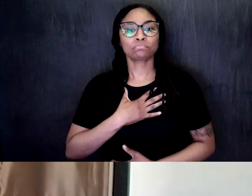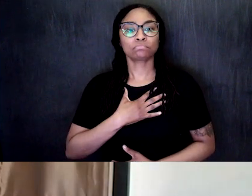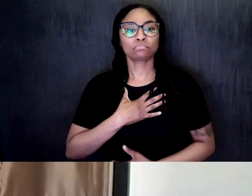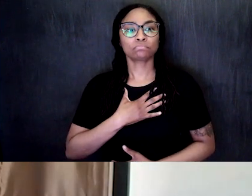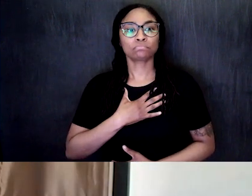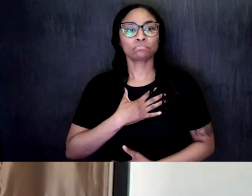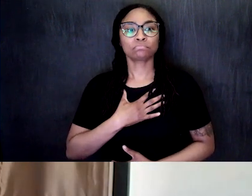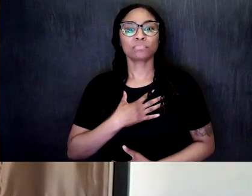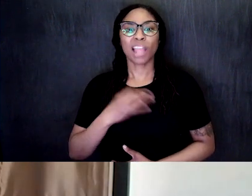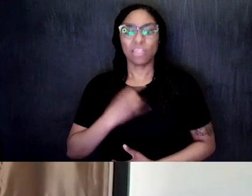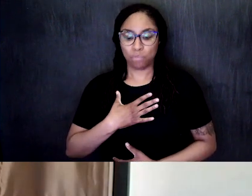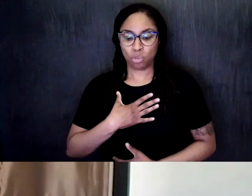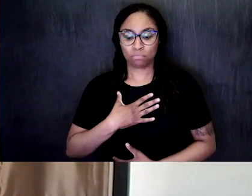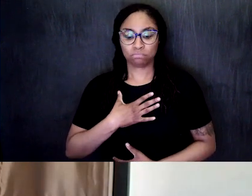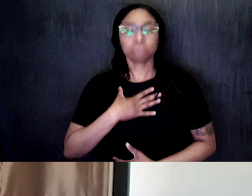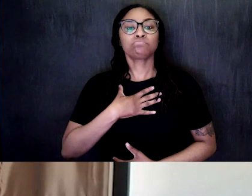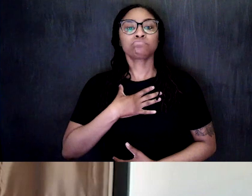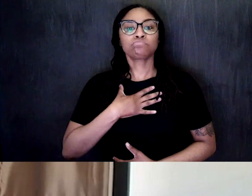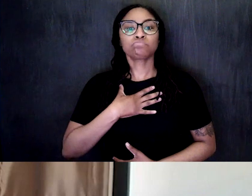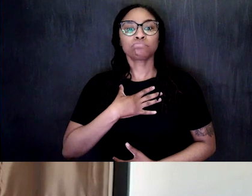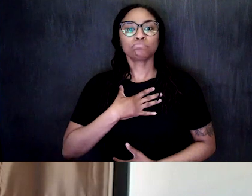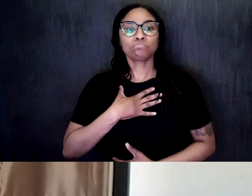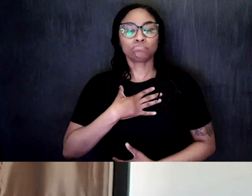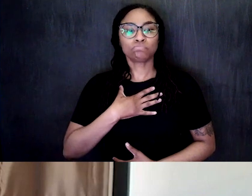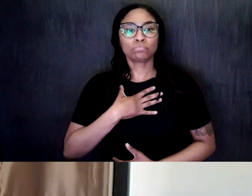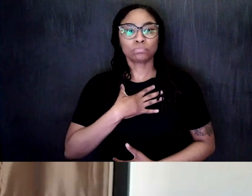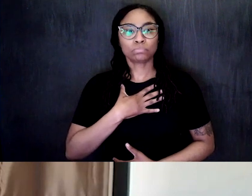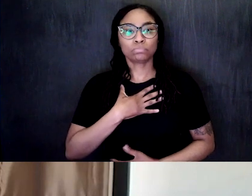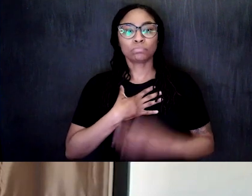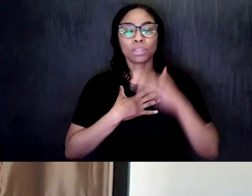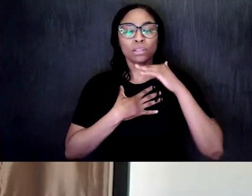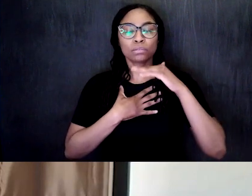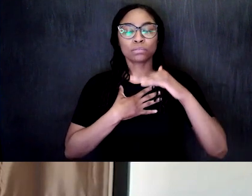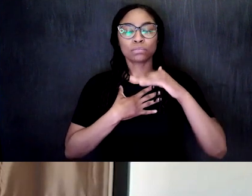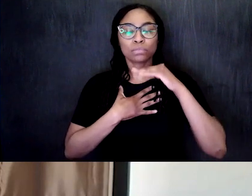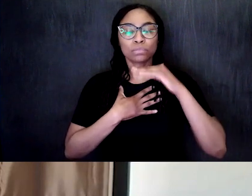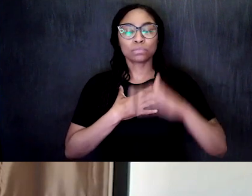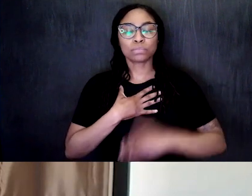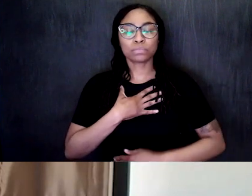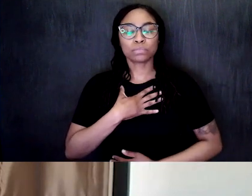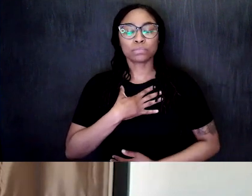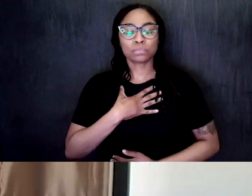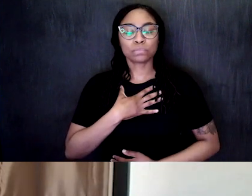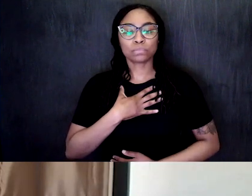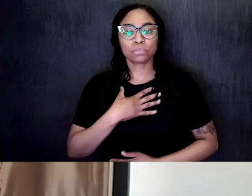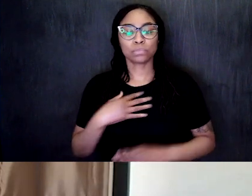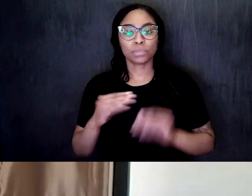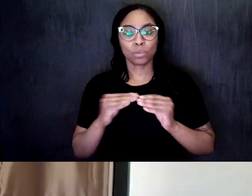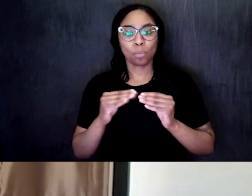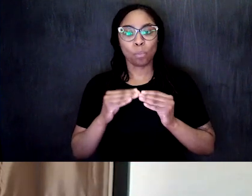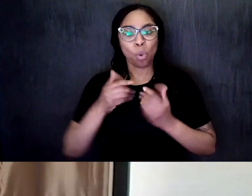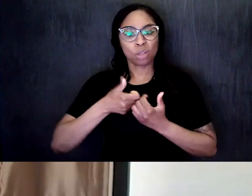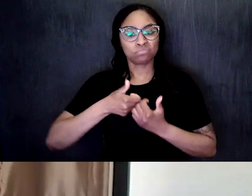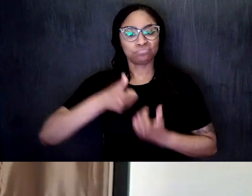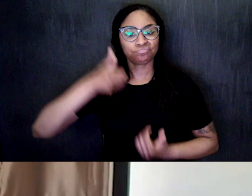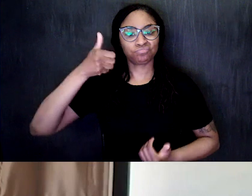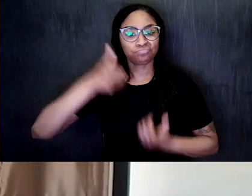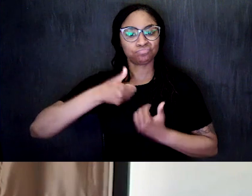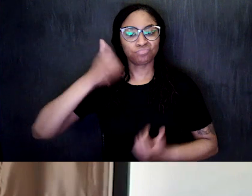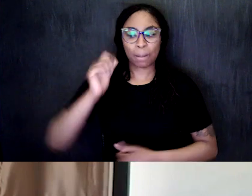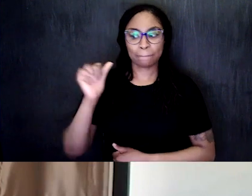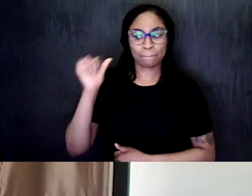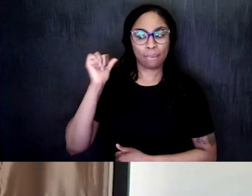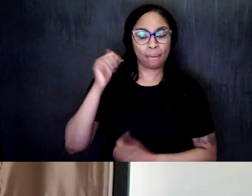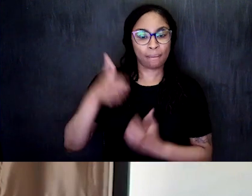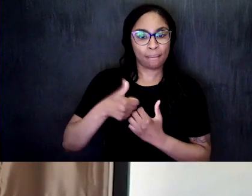collarbone and just gently pull the collarbone up as you parallel the chin a little bit more, so you feel a little bit more length